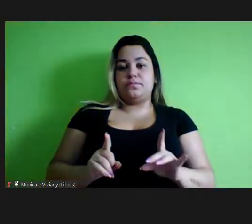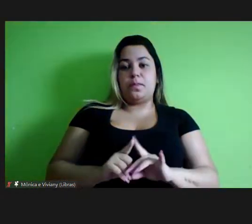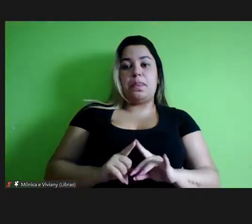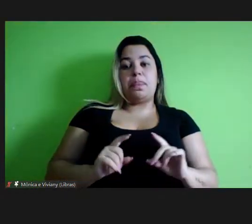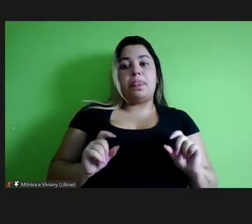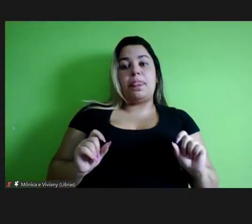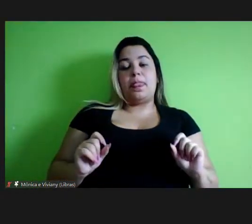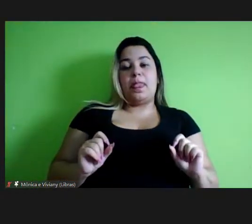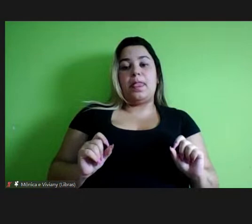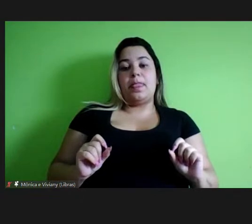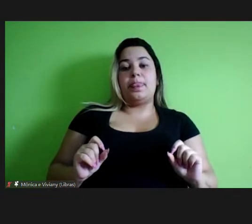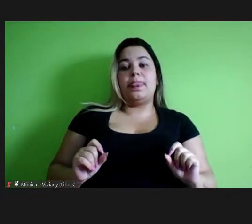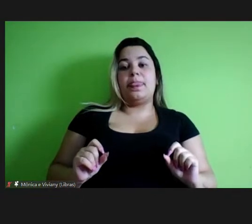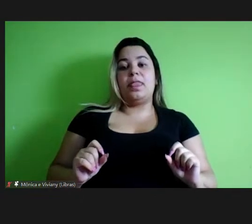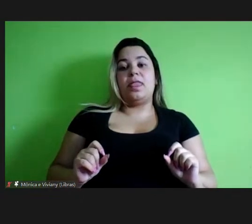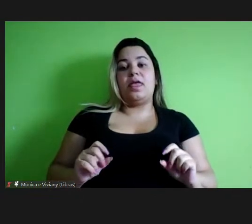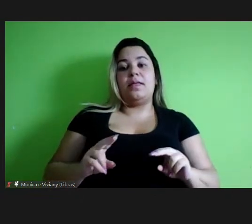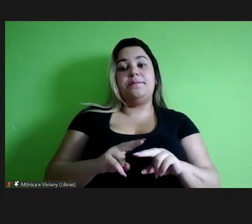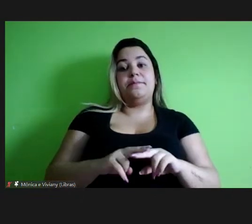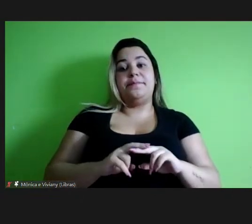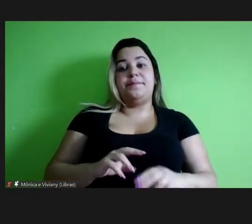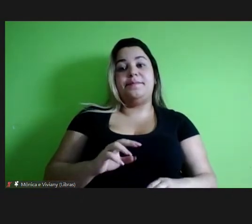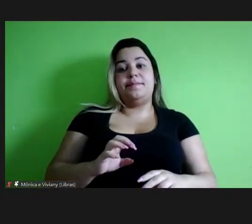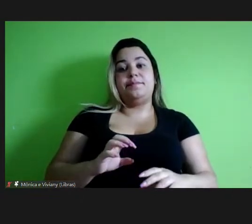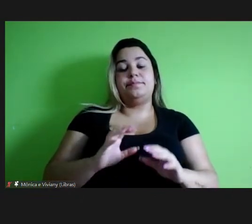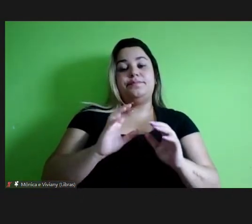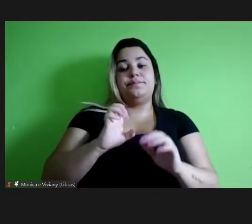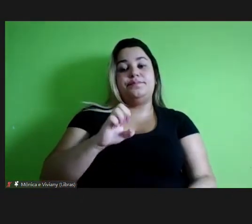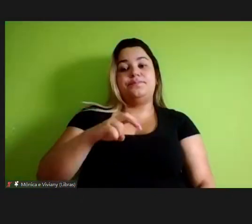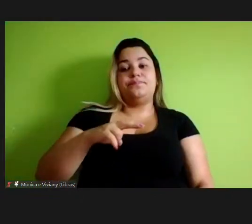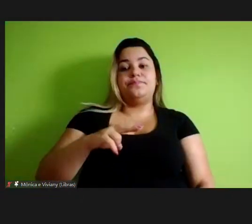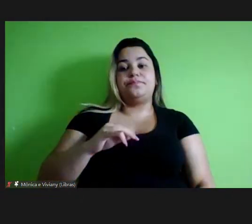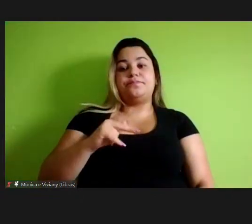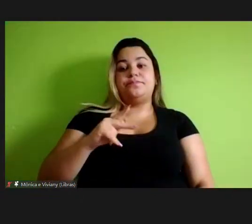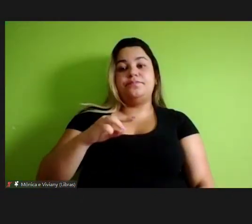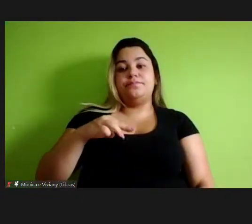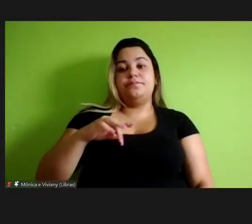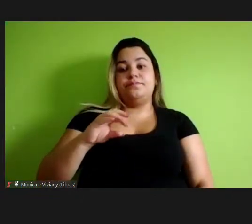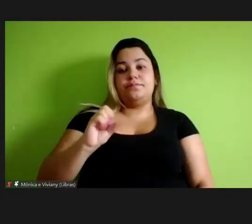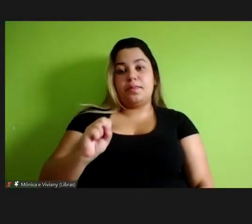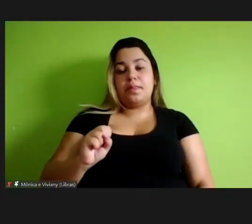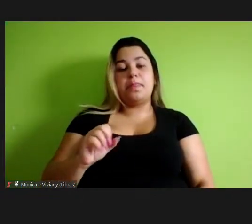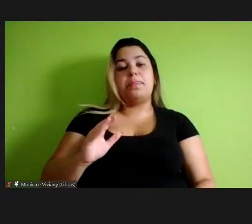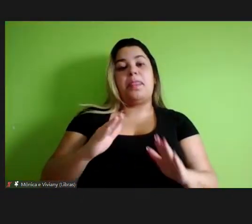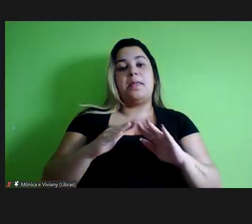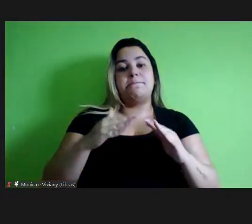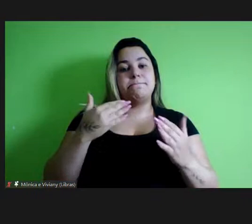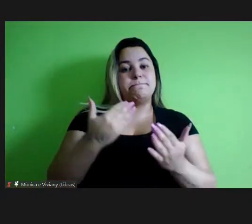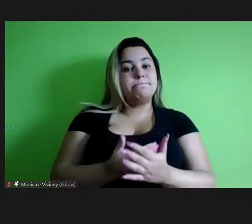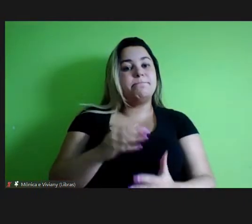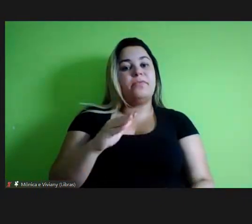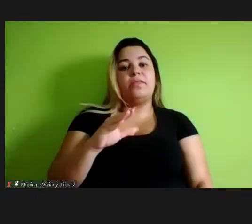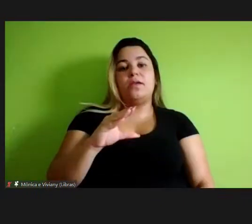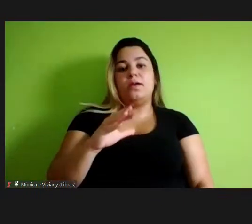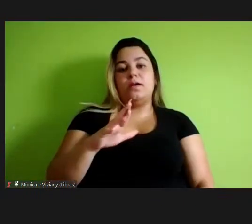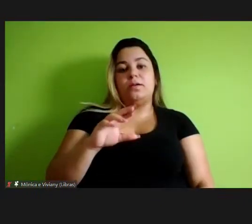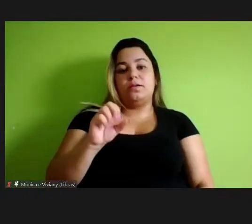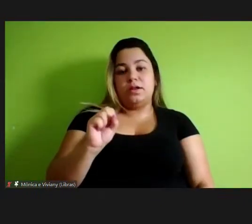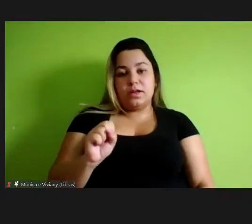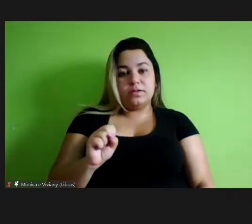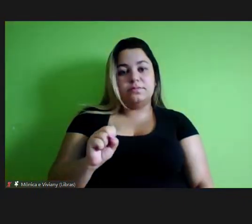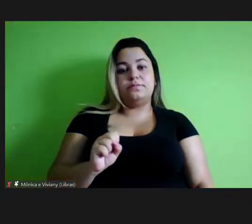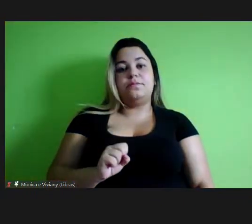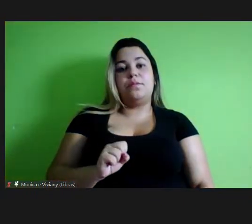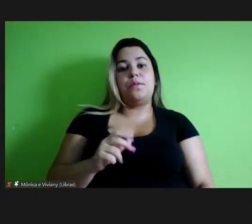articulation goes through the tools for public policy, through the equipment for the schools,